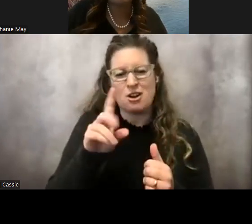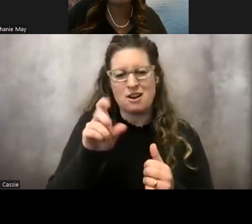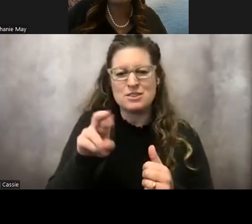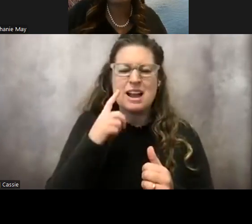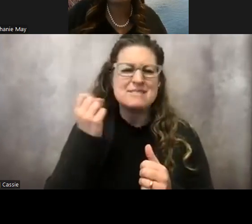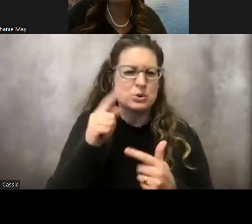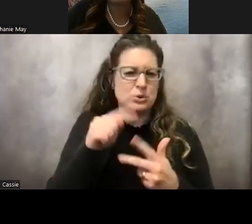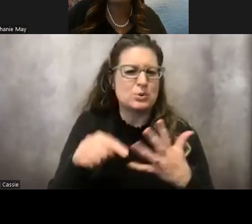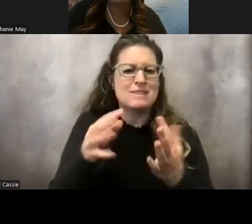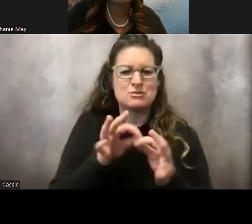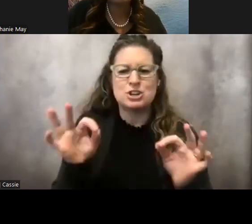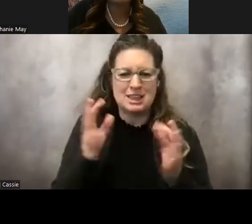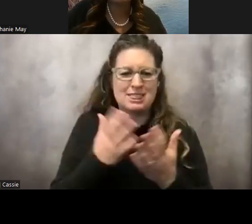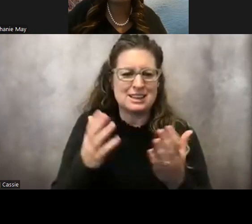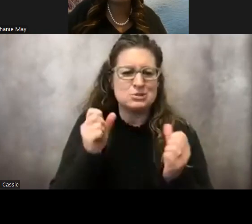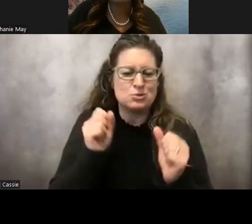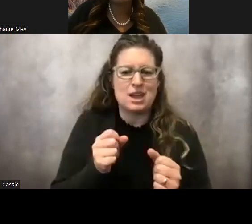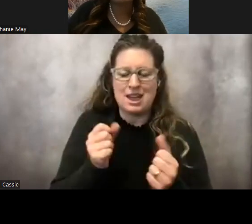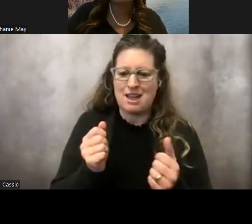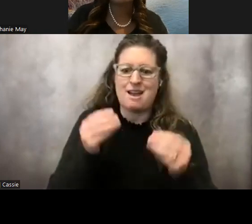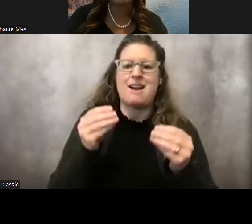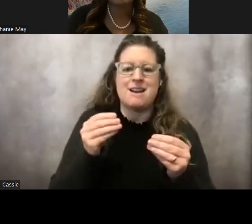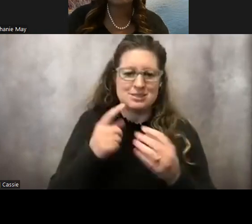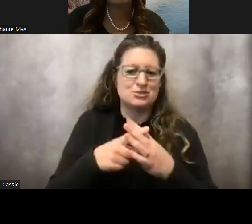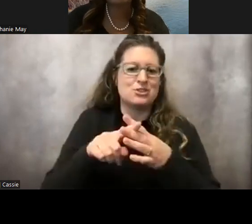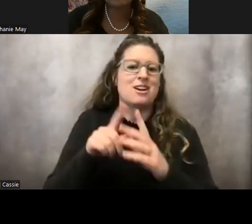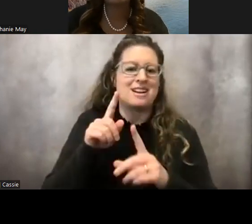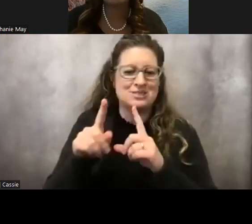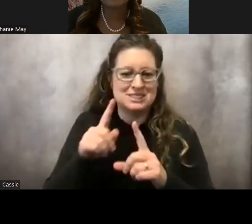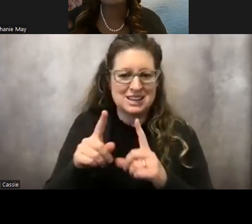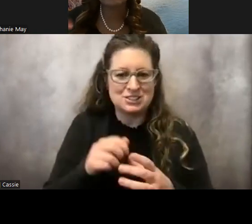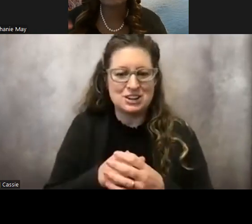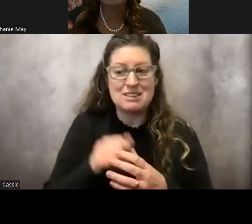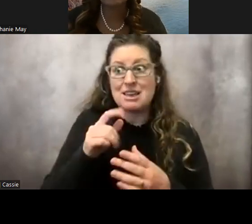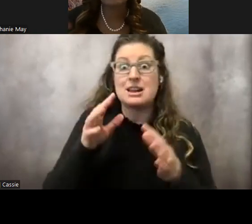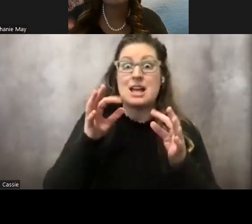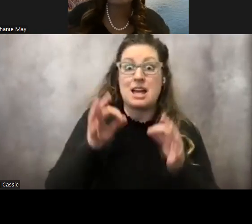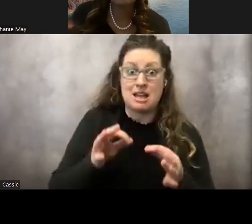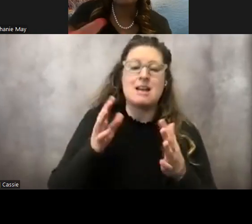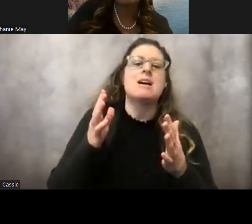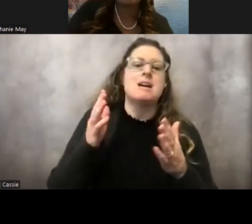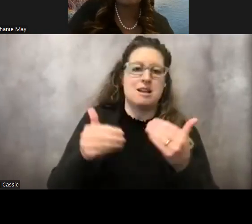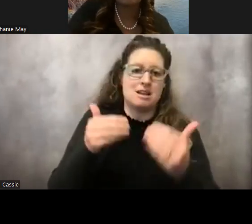you can use to start a conversation and to determine where your community needs to go next.